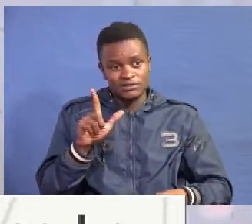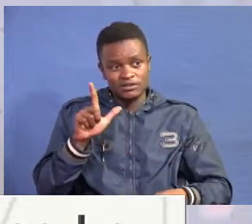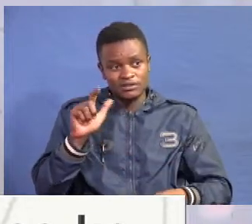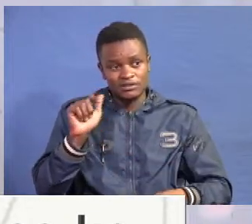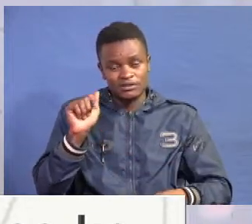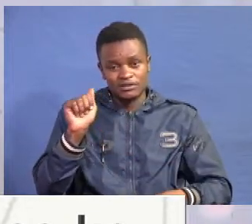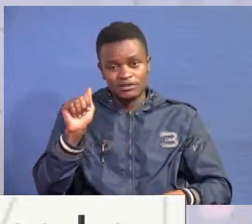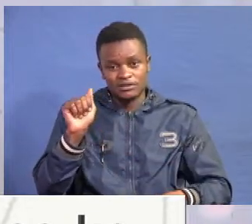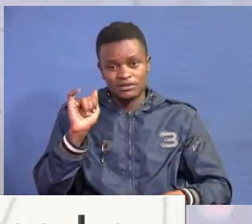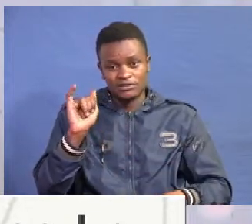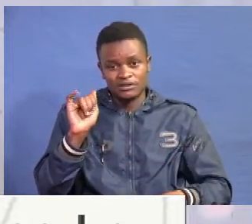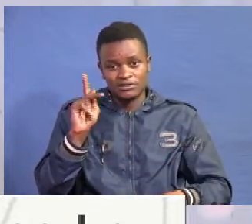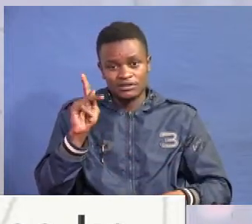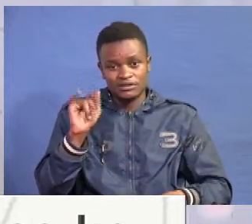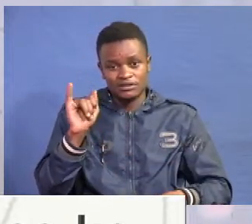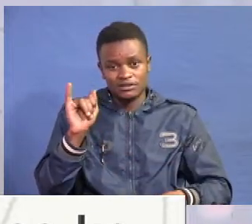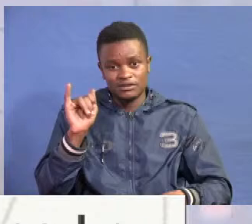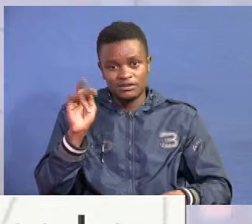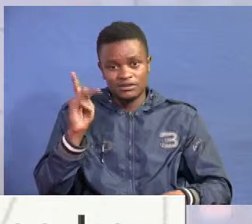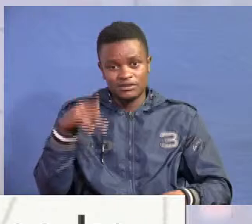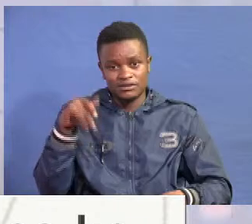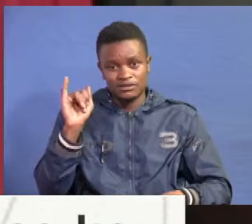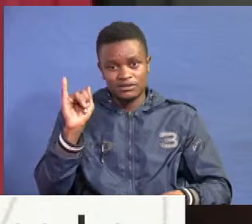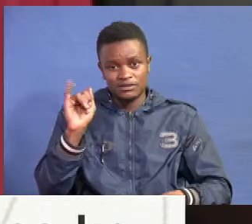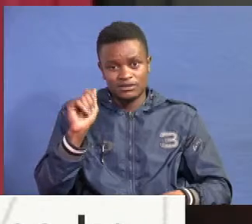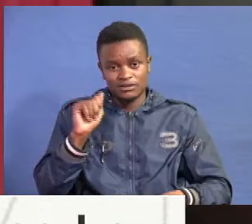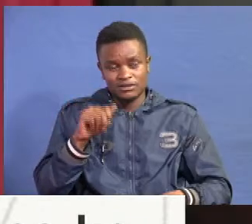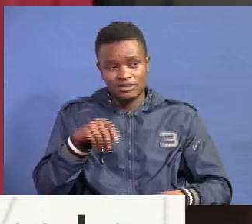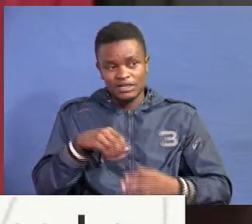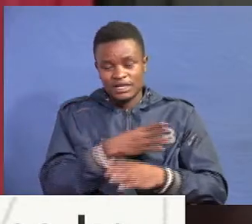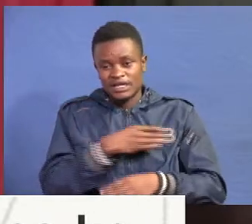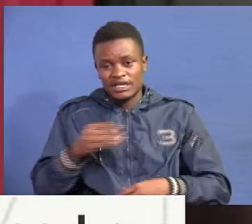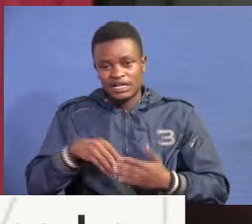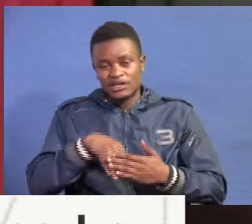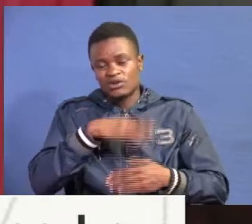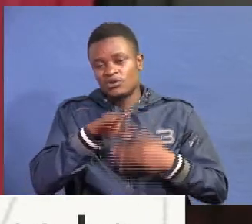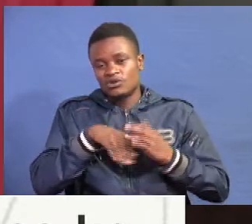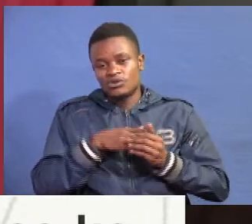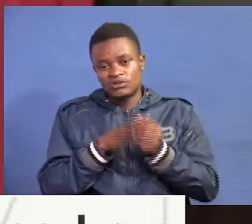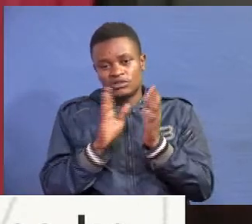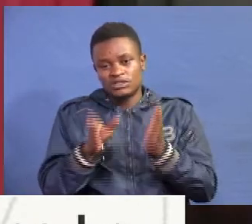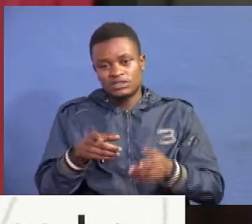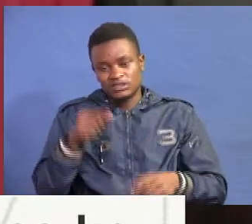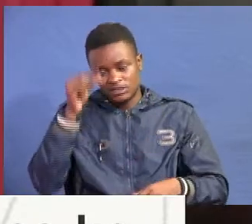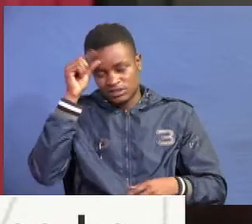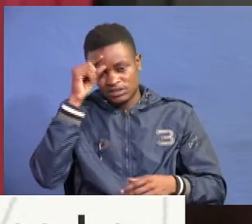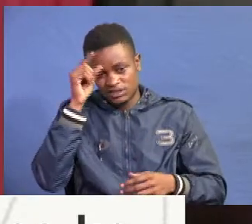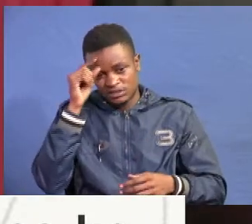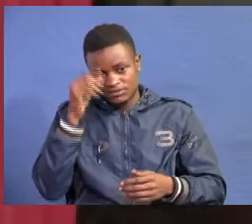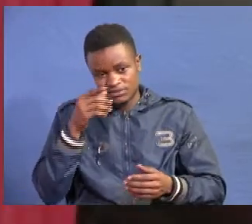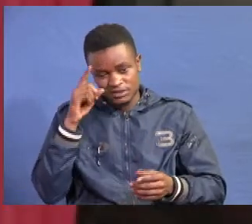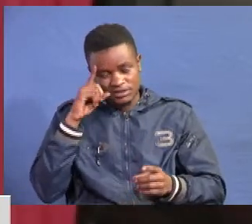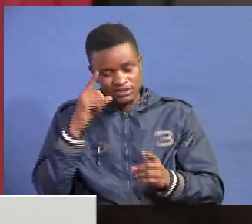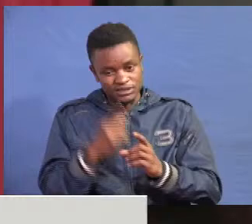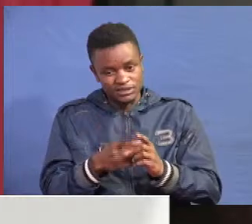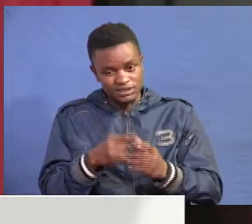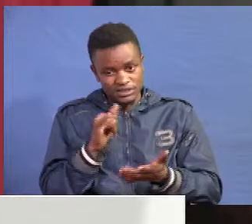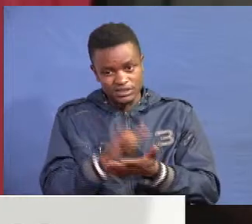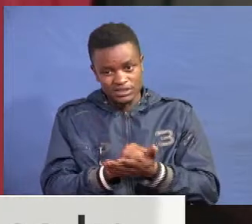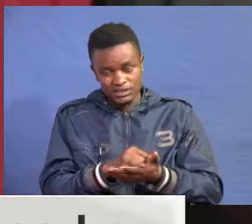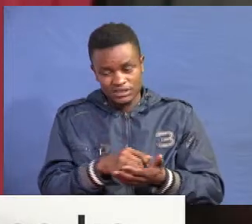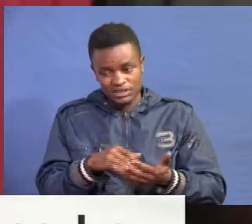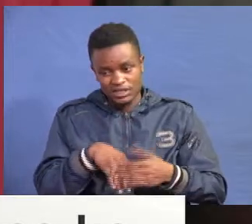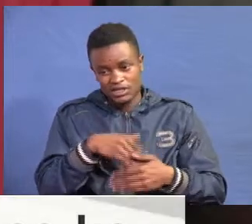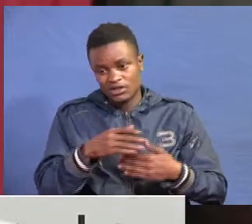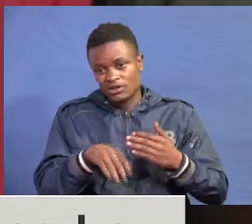Jen Kagiri and local leaders. Serikali imeamua ya kwamba yale madai yote ya